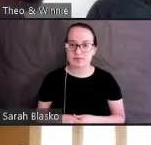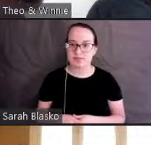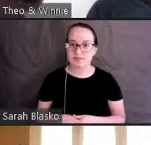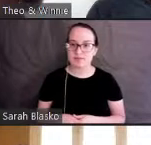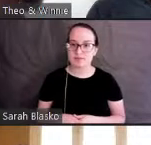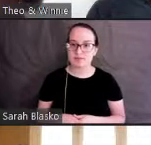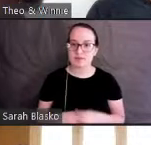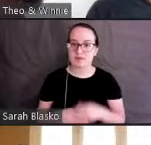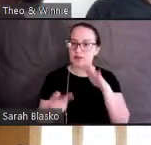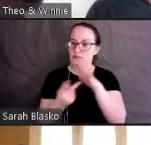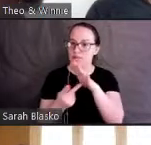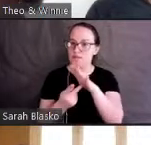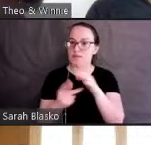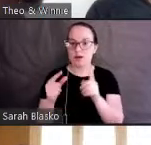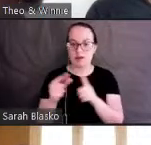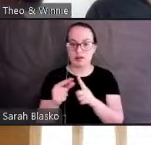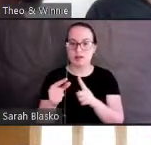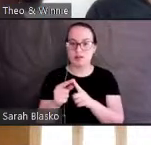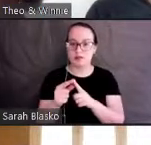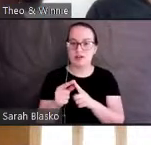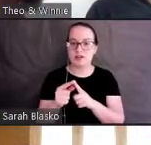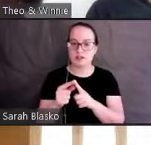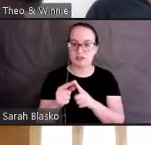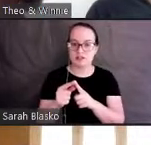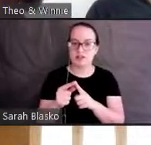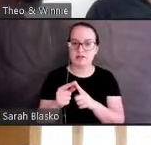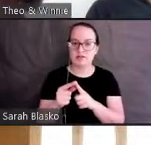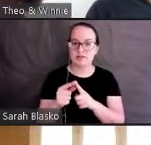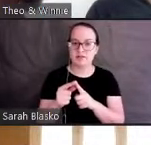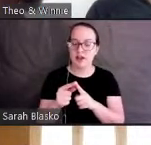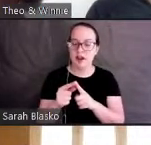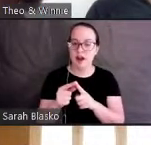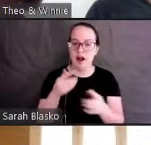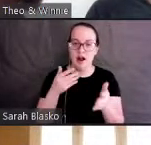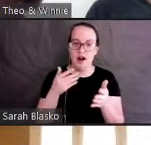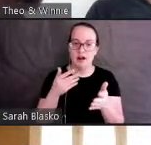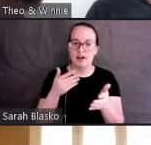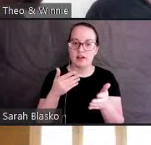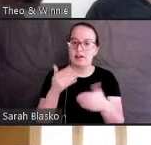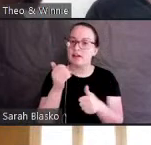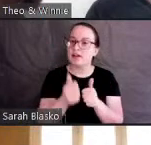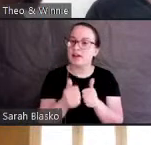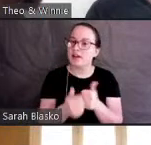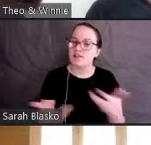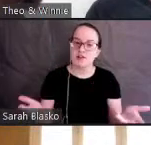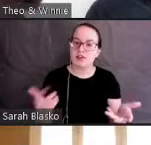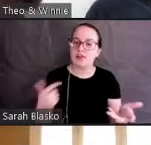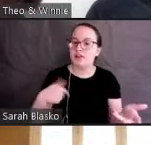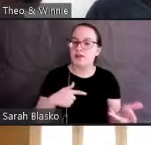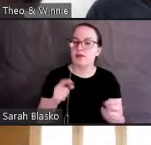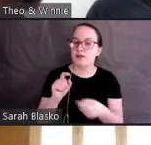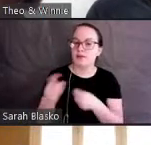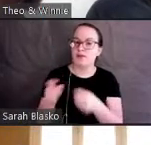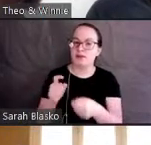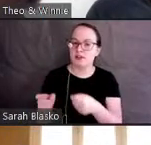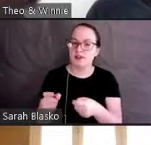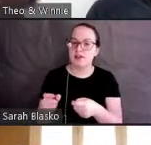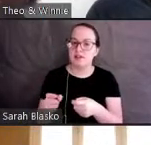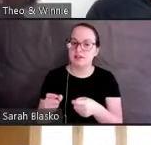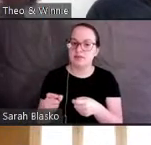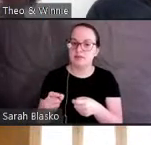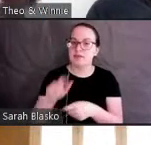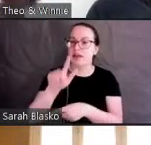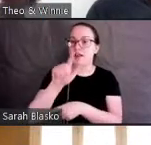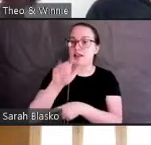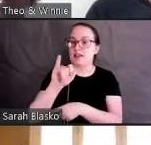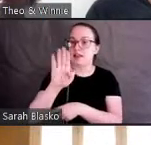Paul at this moment, that whatever we're giving during our offering, it might be easy for us sometime to think, well, let's go into Liberia, it's going to meet a